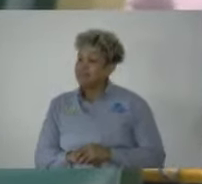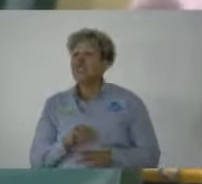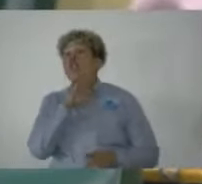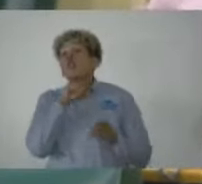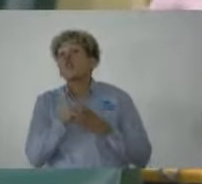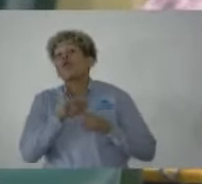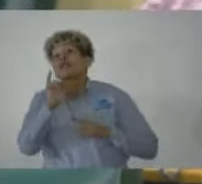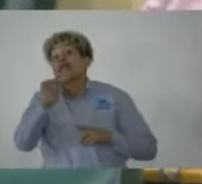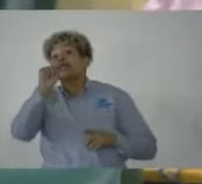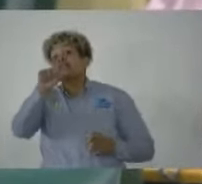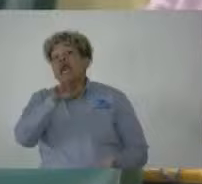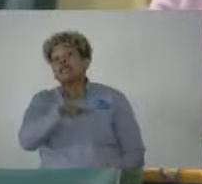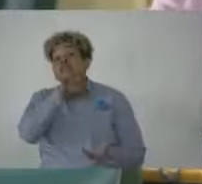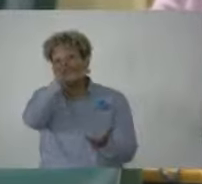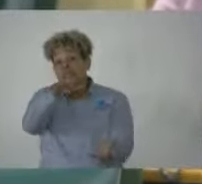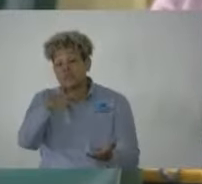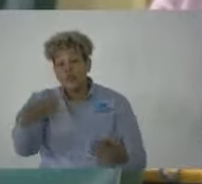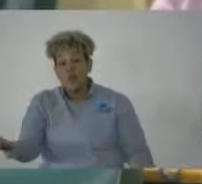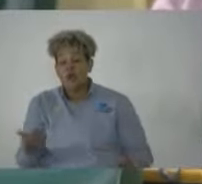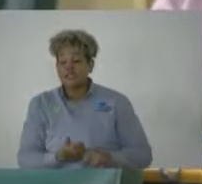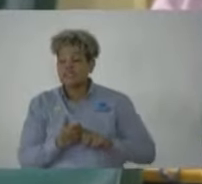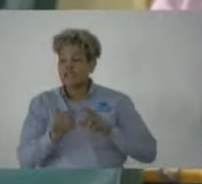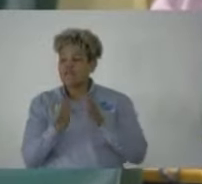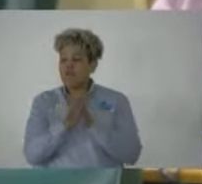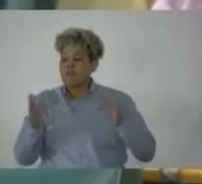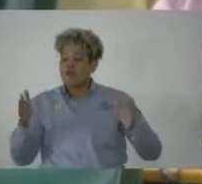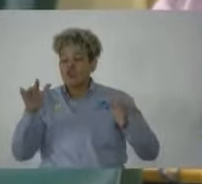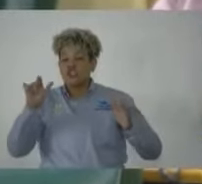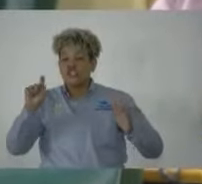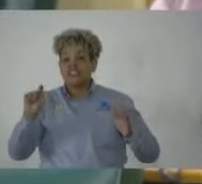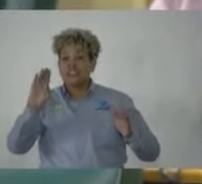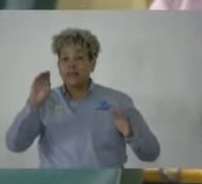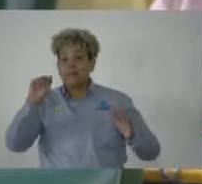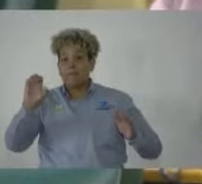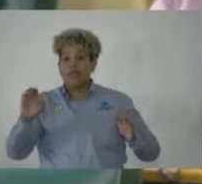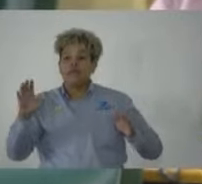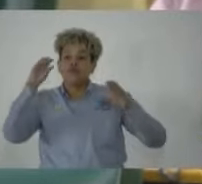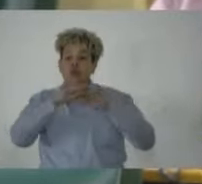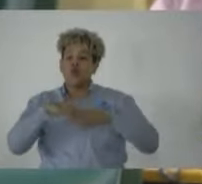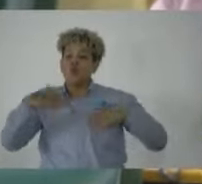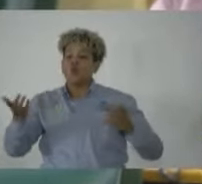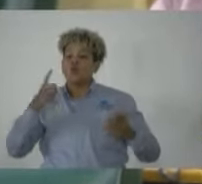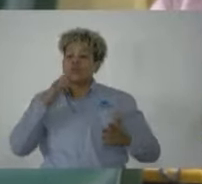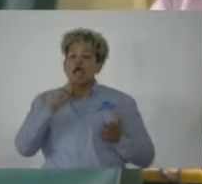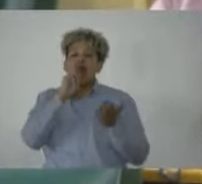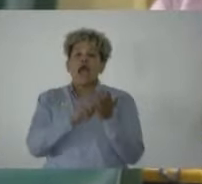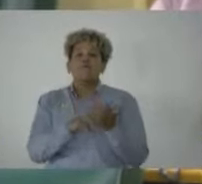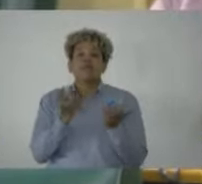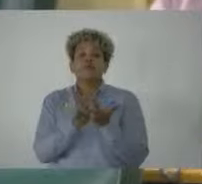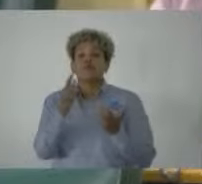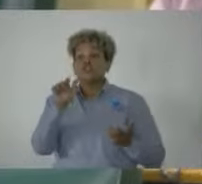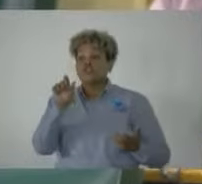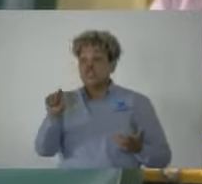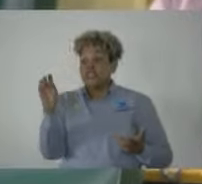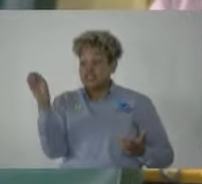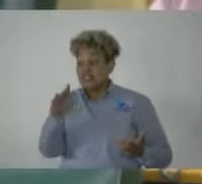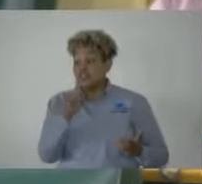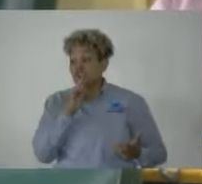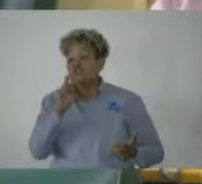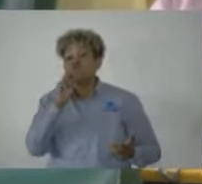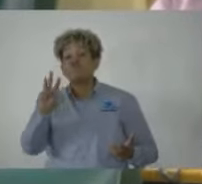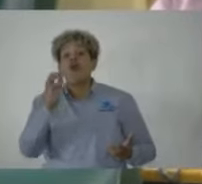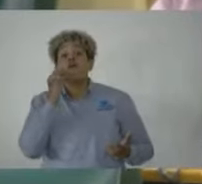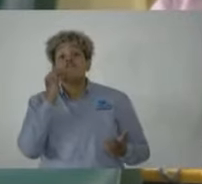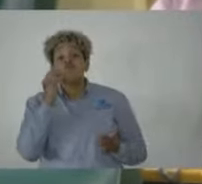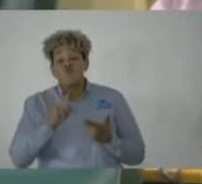Included in that tax package was a broadening of the GCT base to include the application of GCT to raw